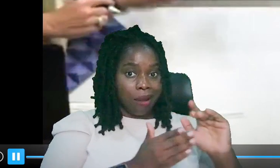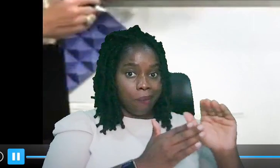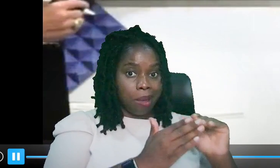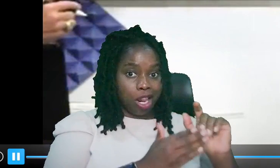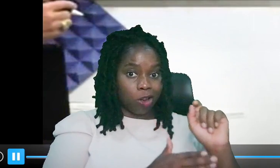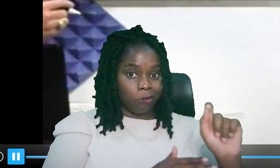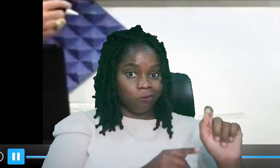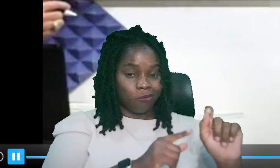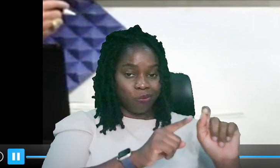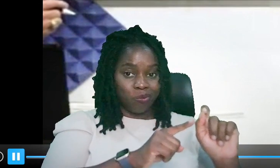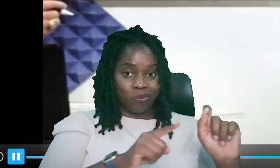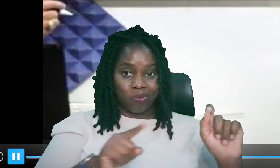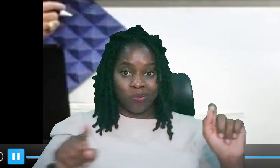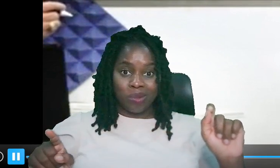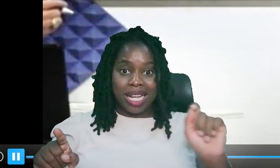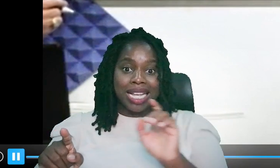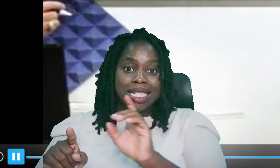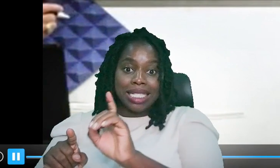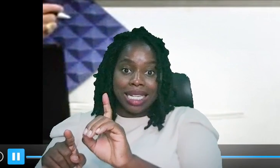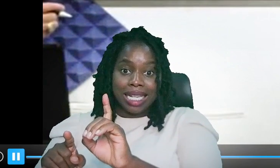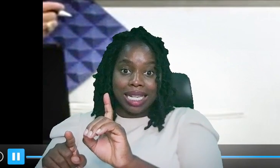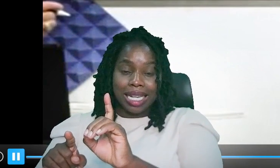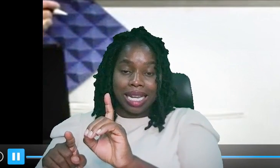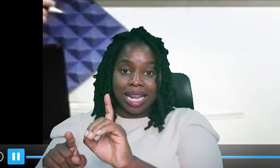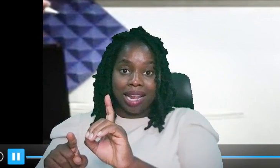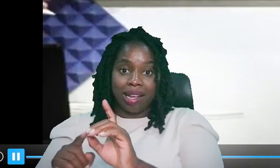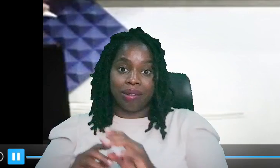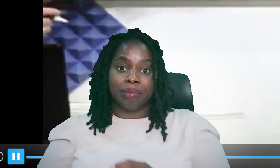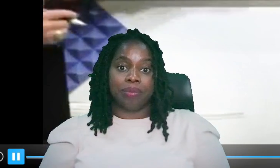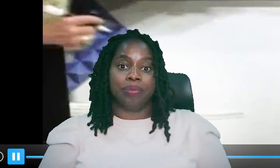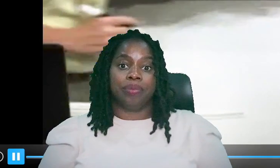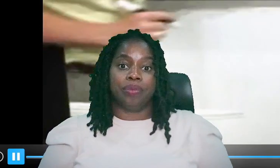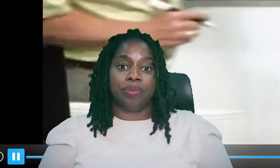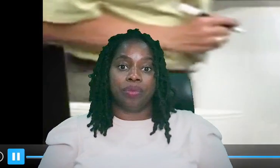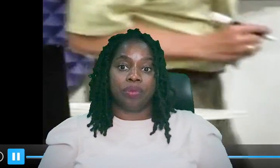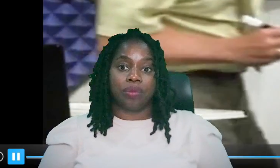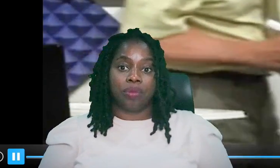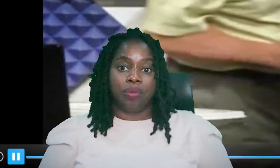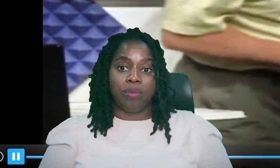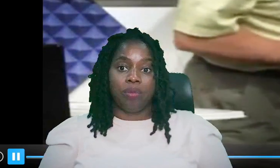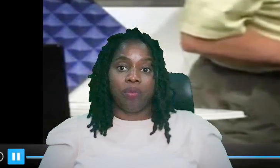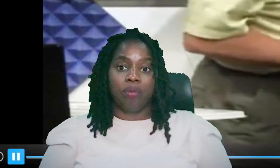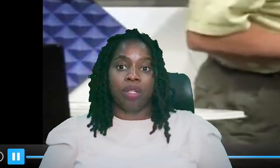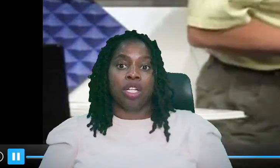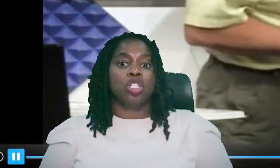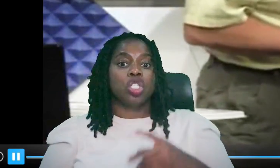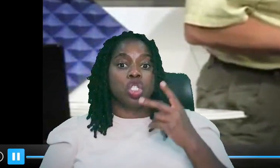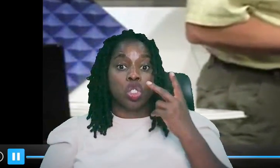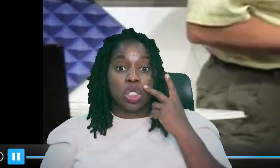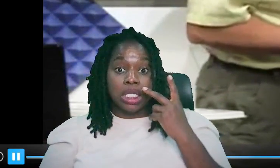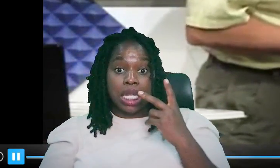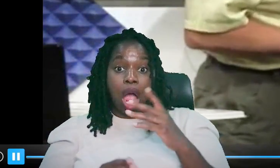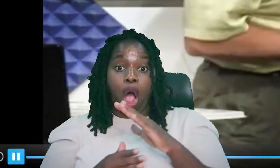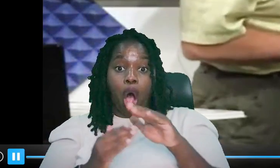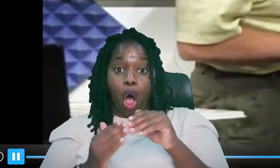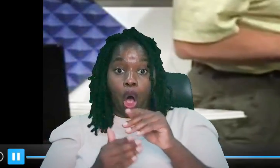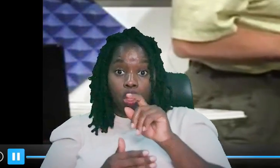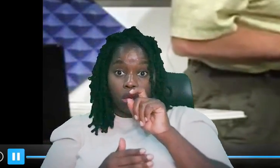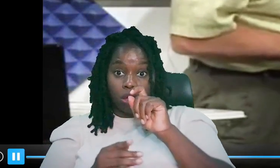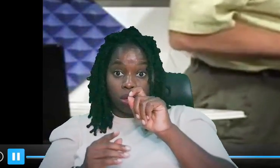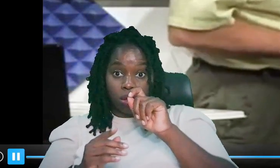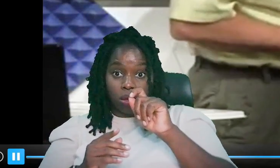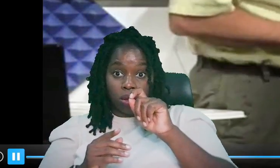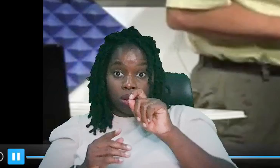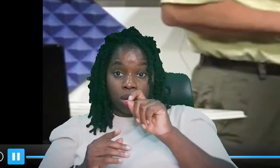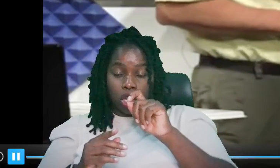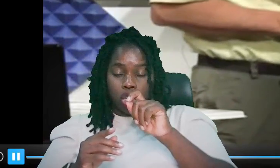angle ACD. And B is on the interior. See, all these points in here are inside the angle. All